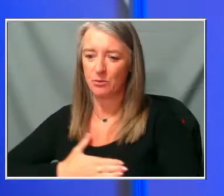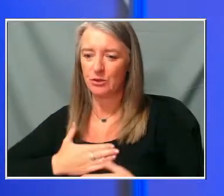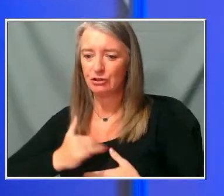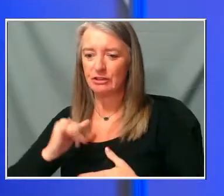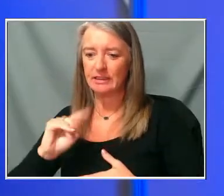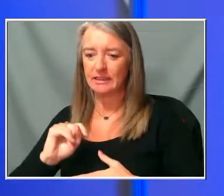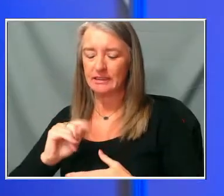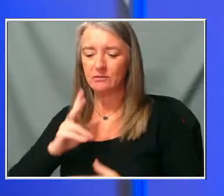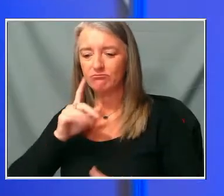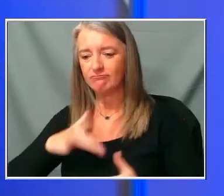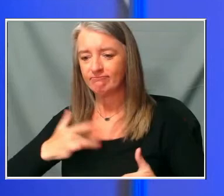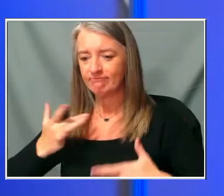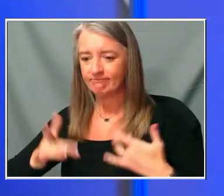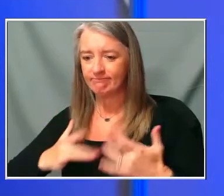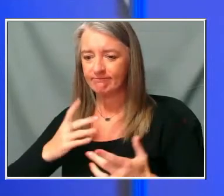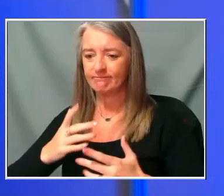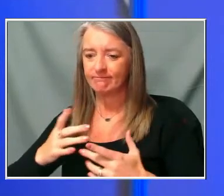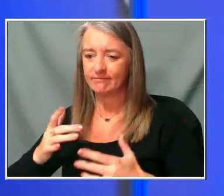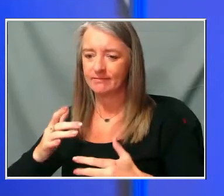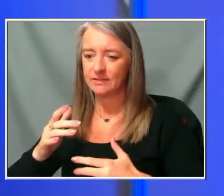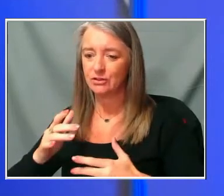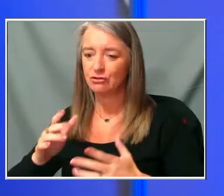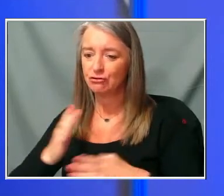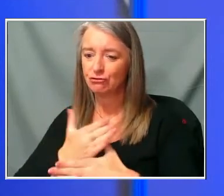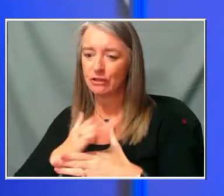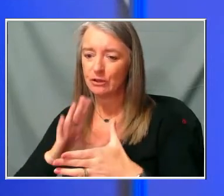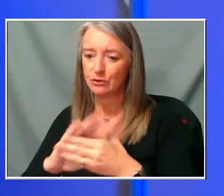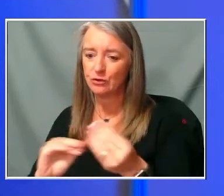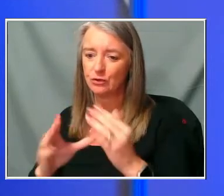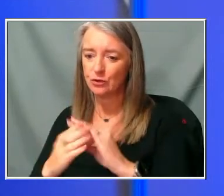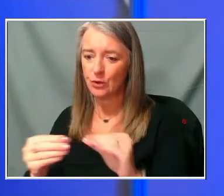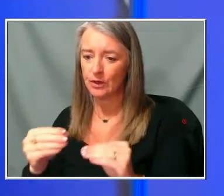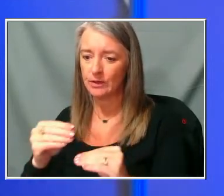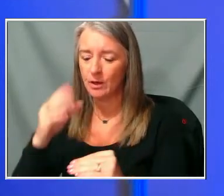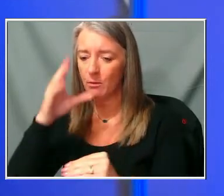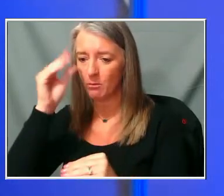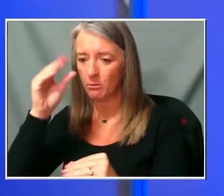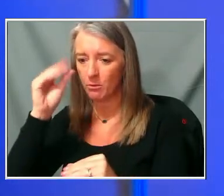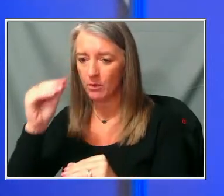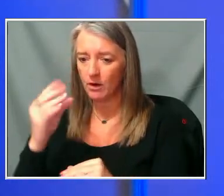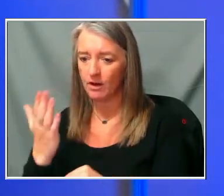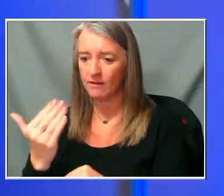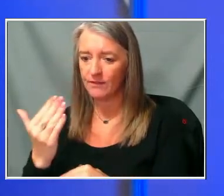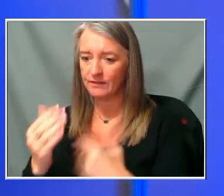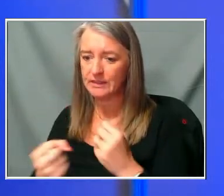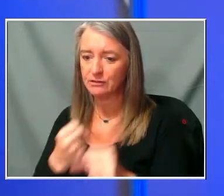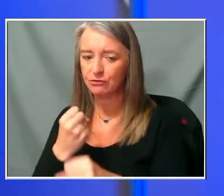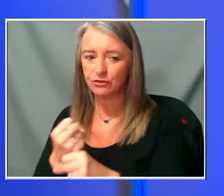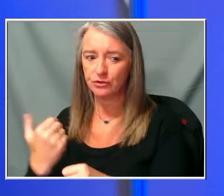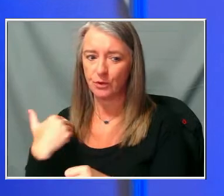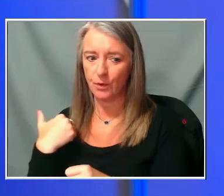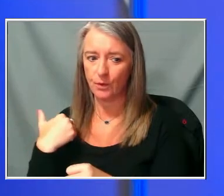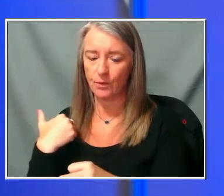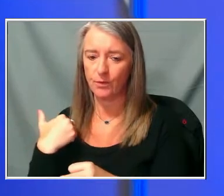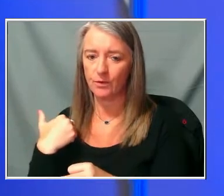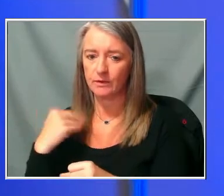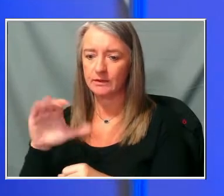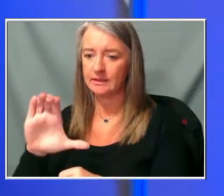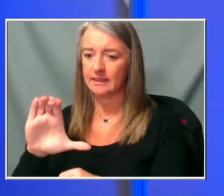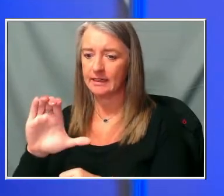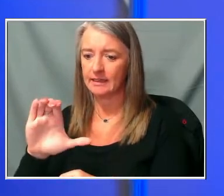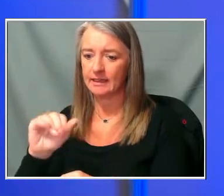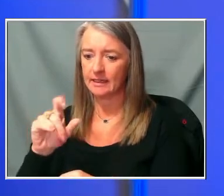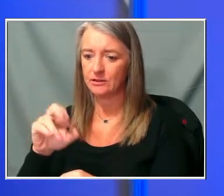are excited to share Alex Dinkel's story with you today. He survived cancer as a child. This was 15 years ago. But cancer treatment can